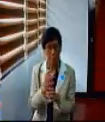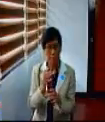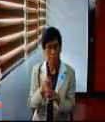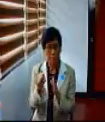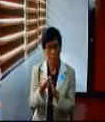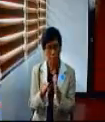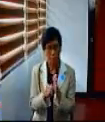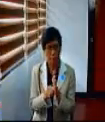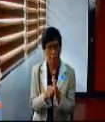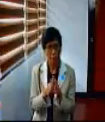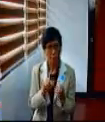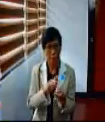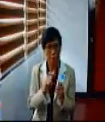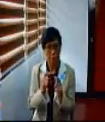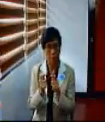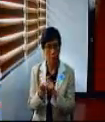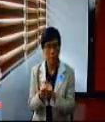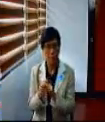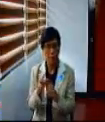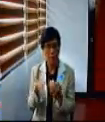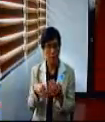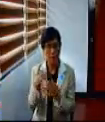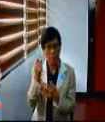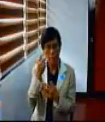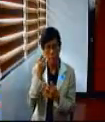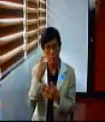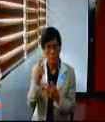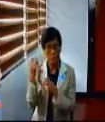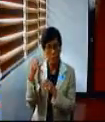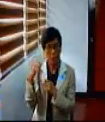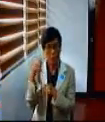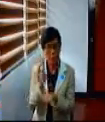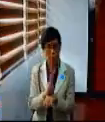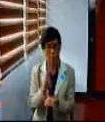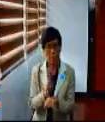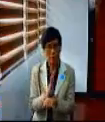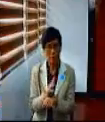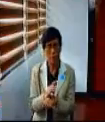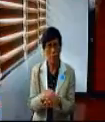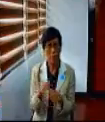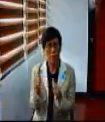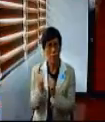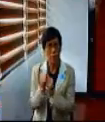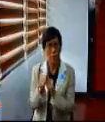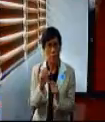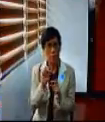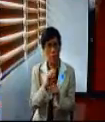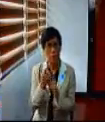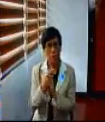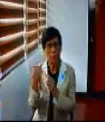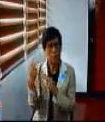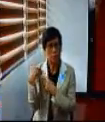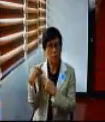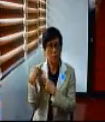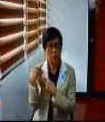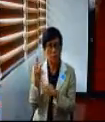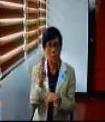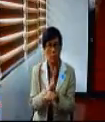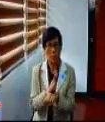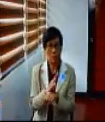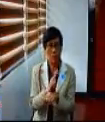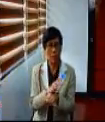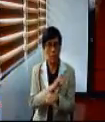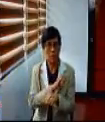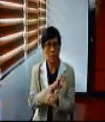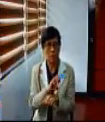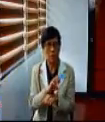together all our understanding of expectations of business under corporate social responsibility, under business ethics, under sustainability,